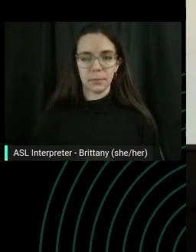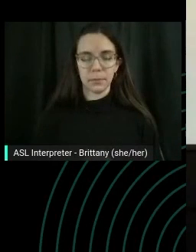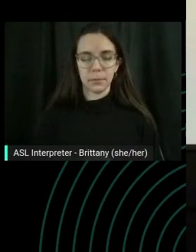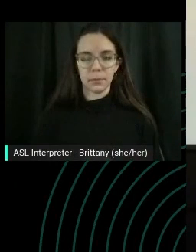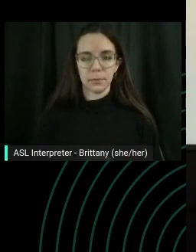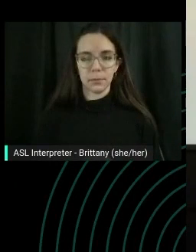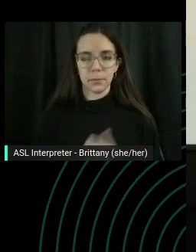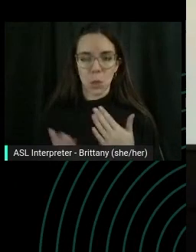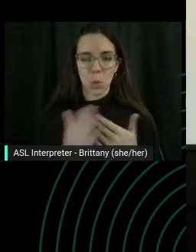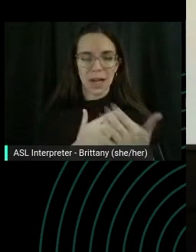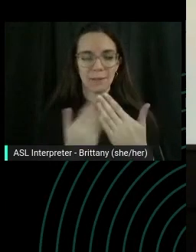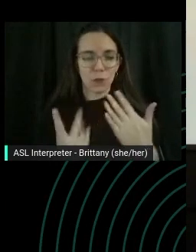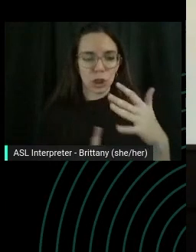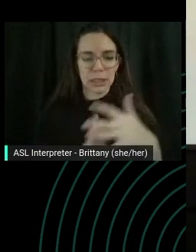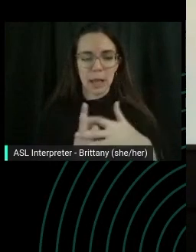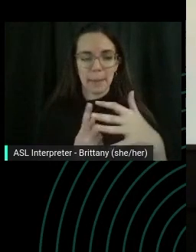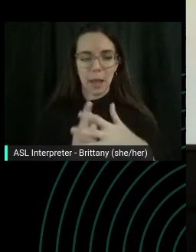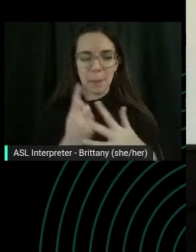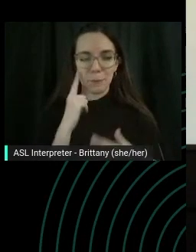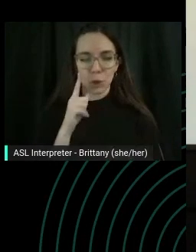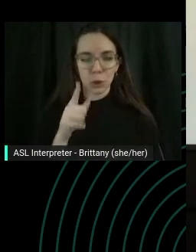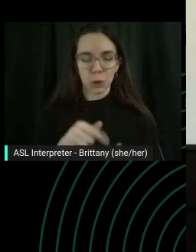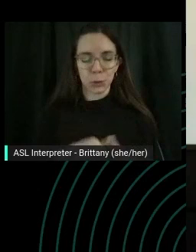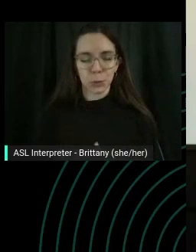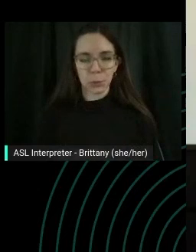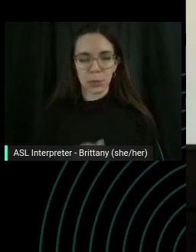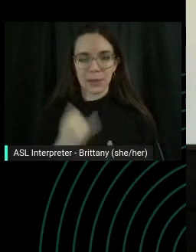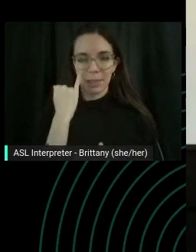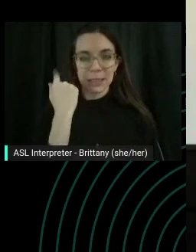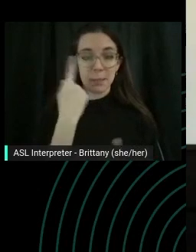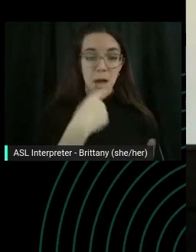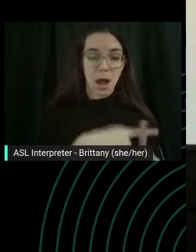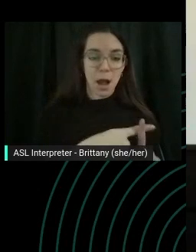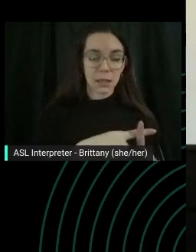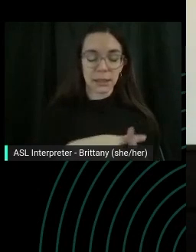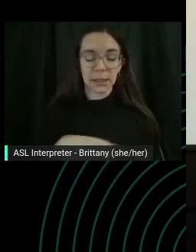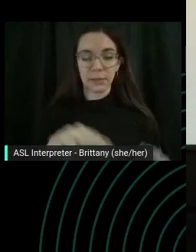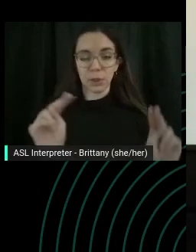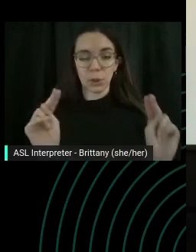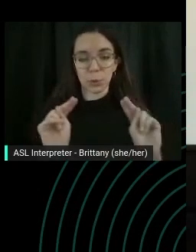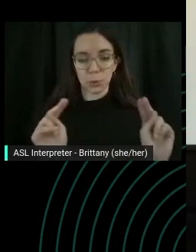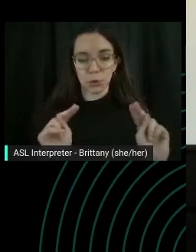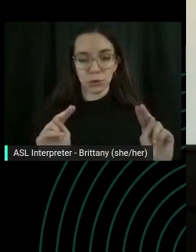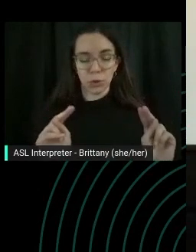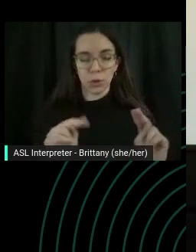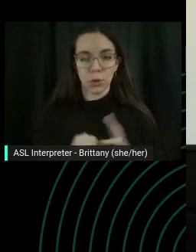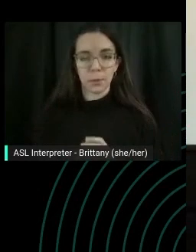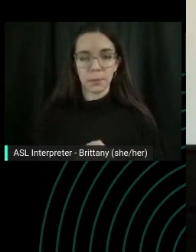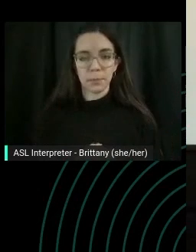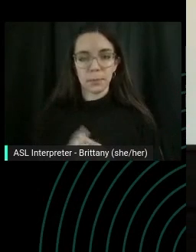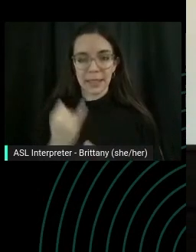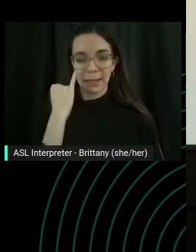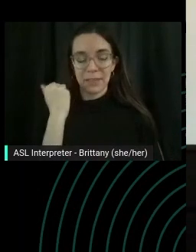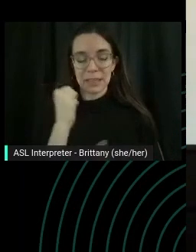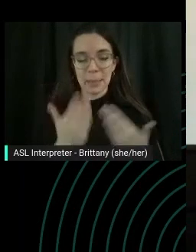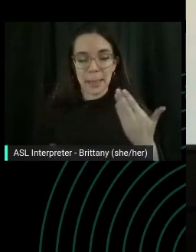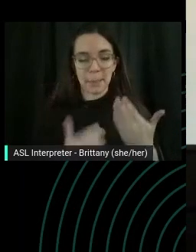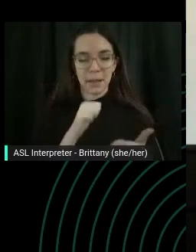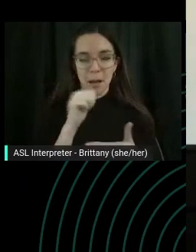And whatever's coming up from you, if it's positive, it's neutral, if it's maybe